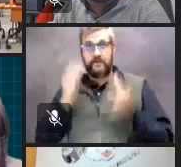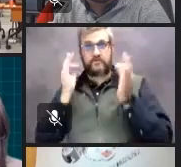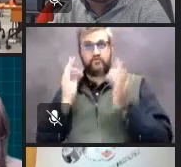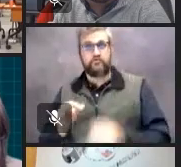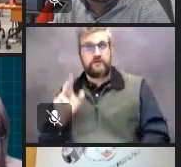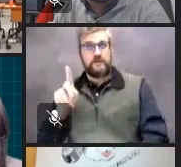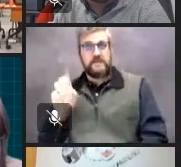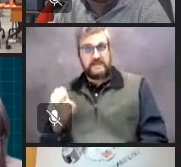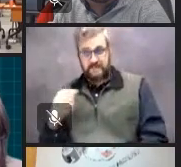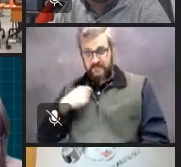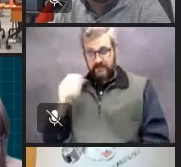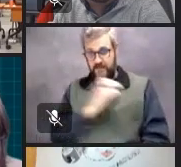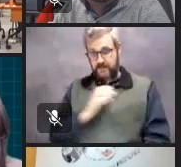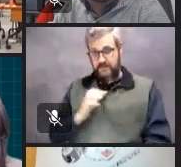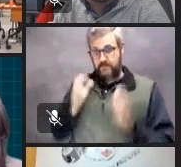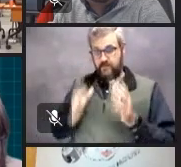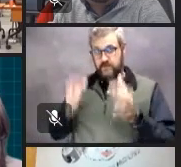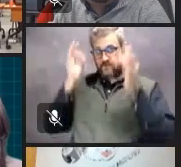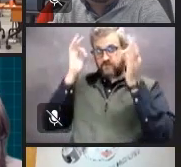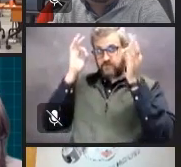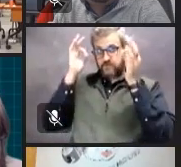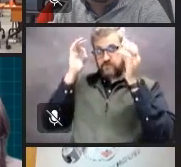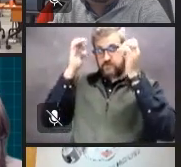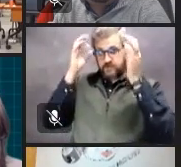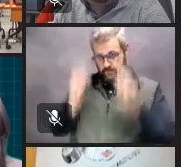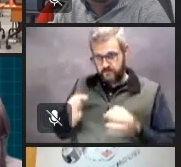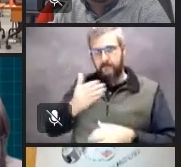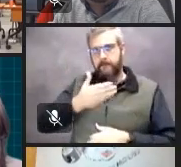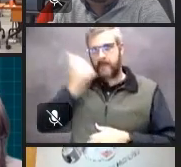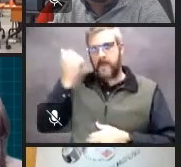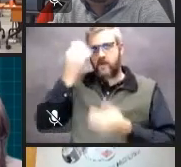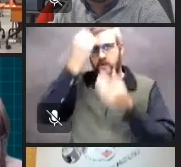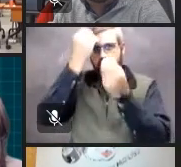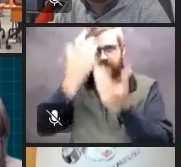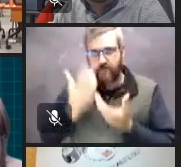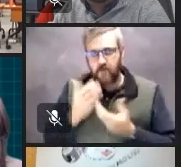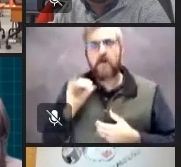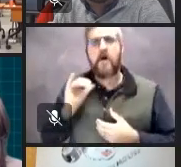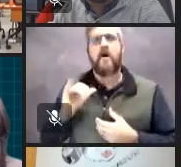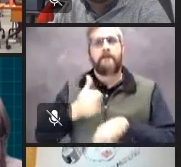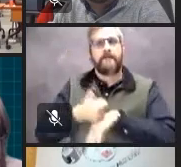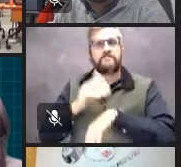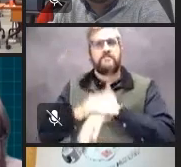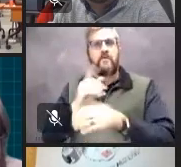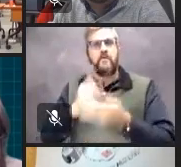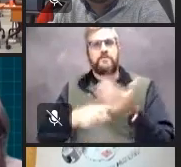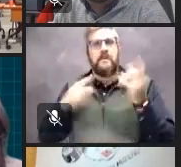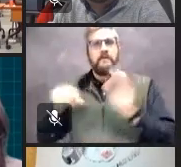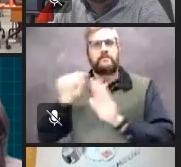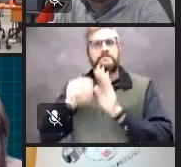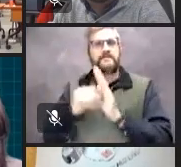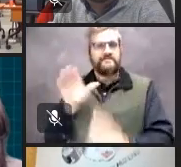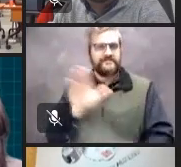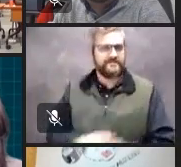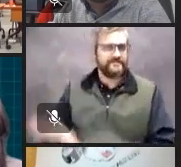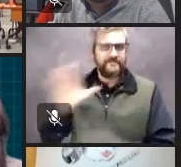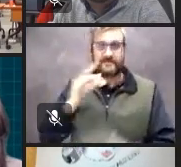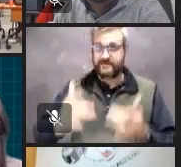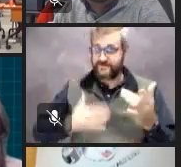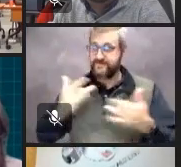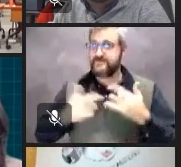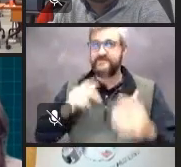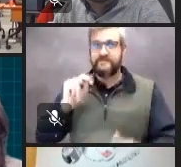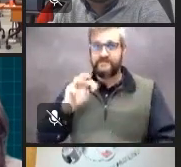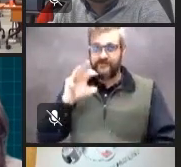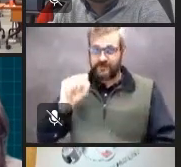as commissioner, can be better informed by what's happening in the state. So exciting news on that front. We tried to push out